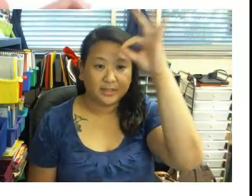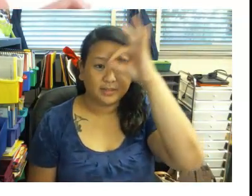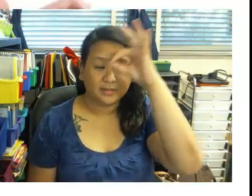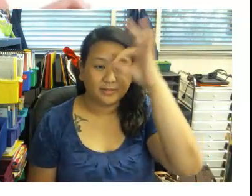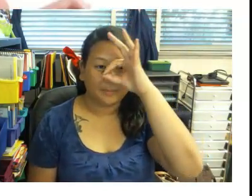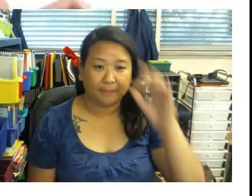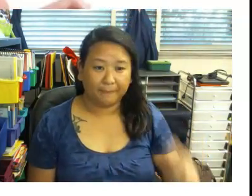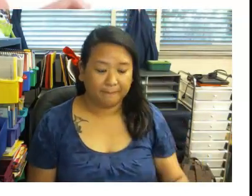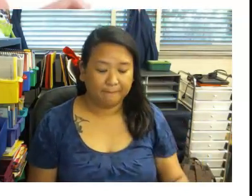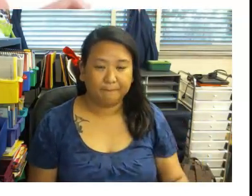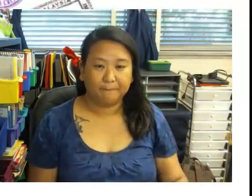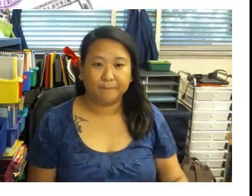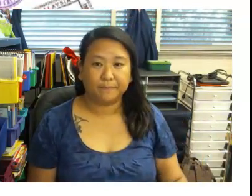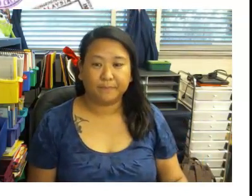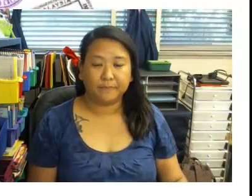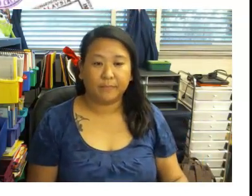Clueless.